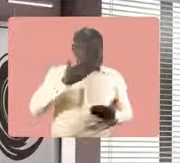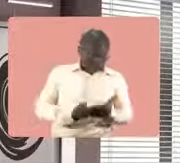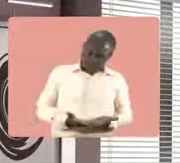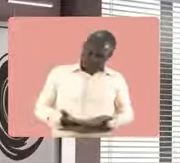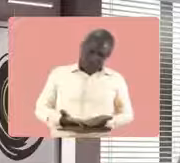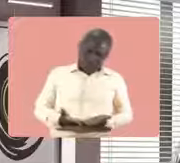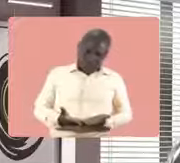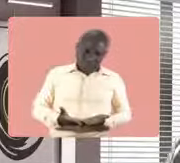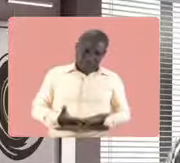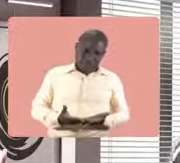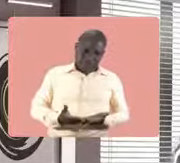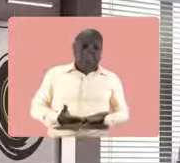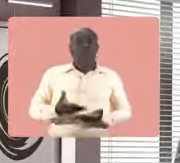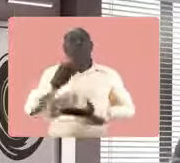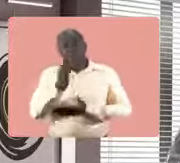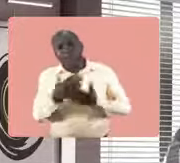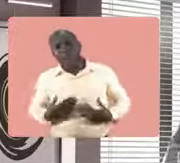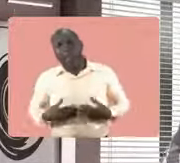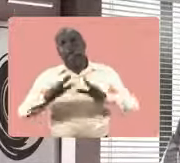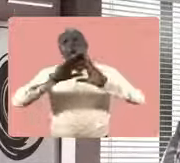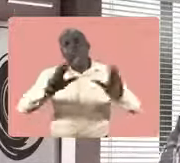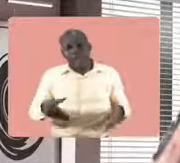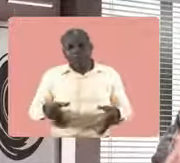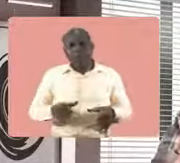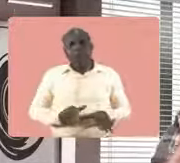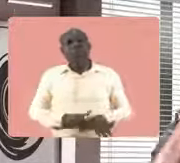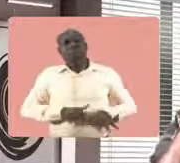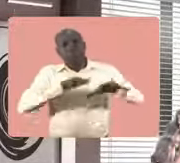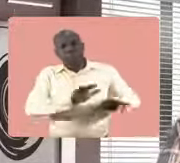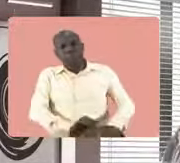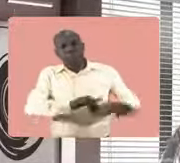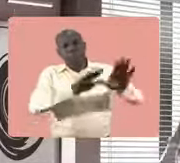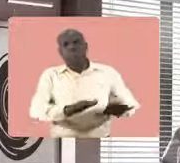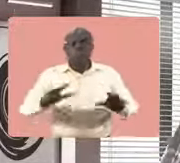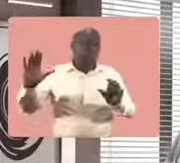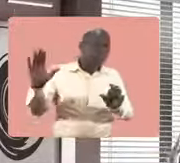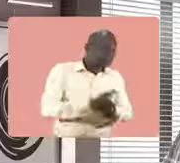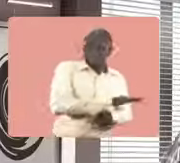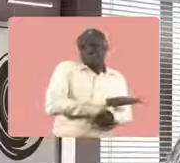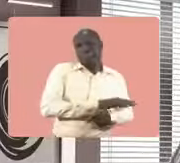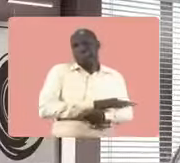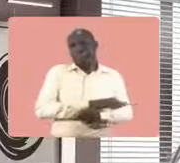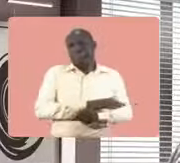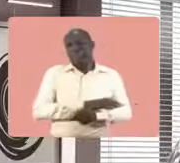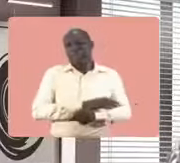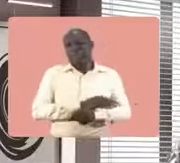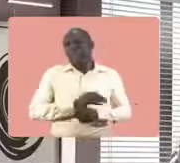obi fie wo bako na erosion afa no ye nya sabe onipa ba akumpo ene wato cement e de ayefie